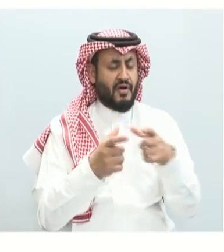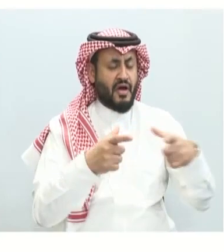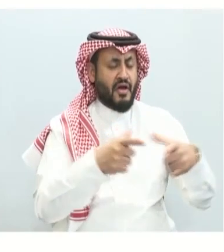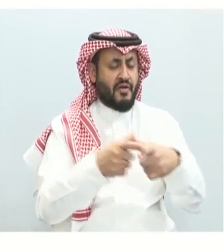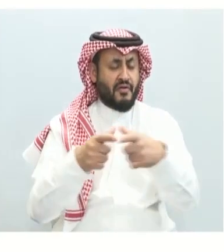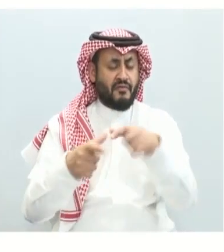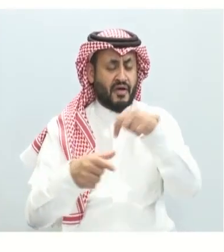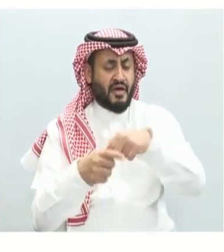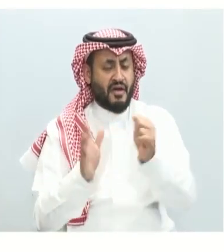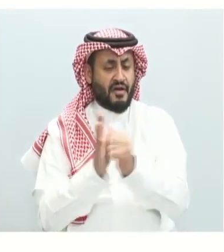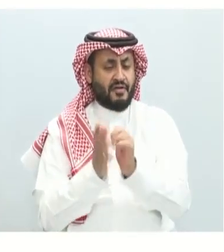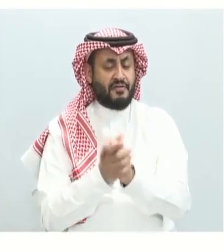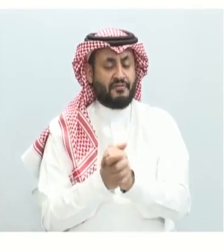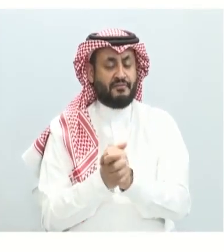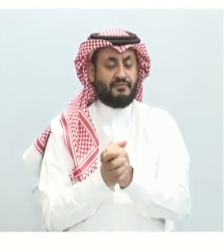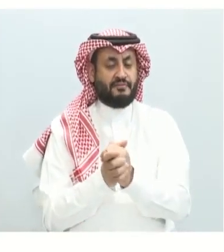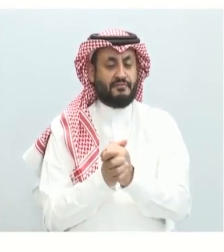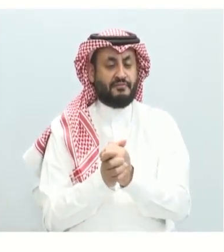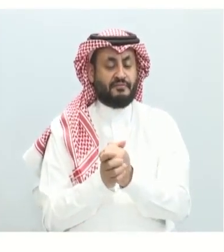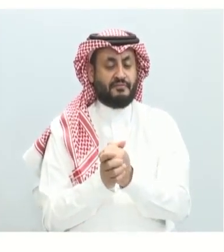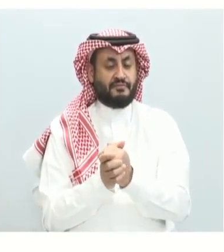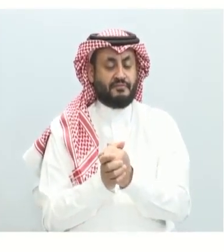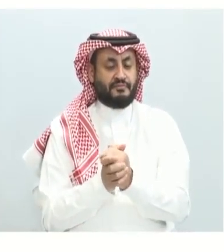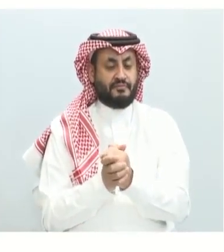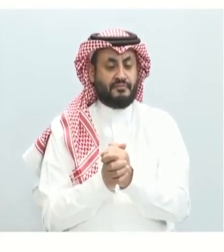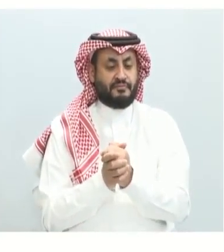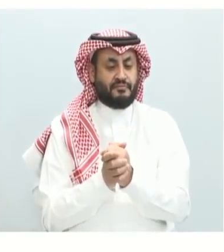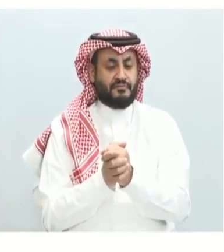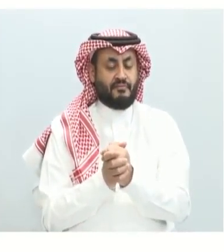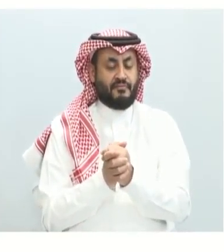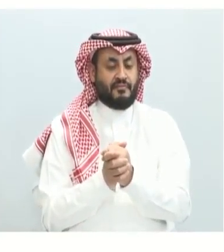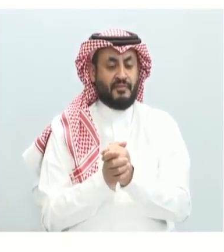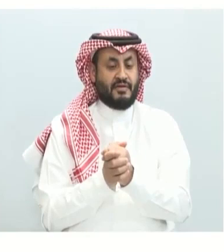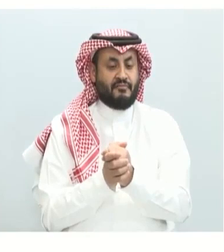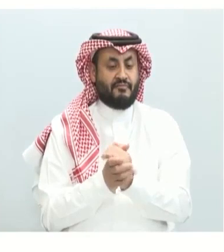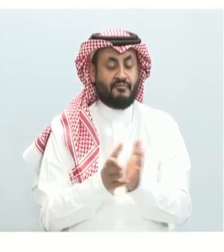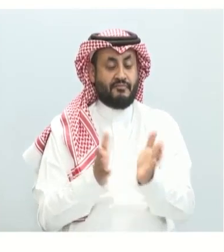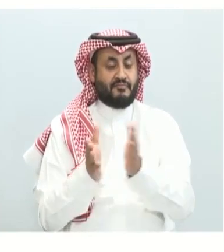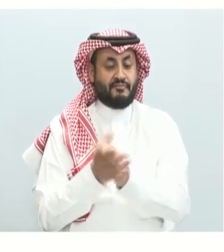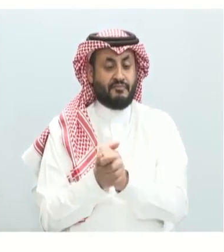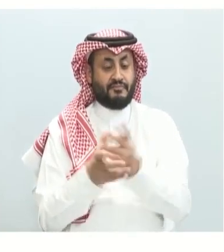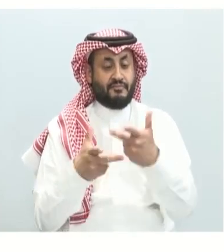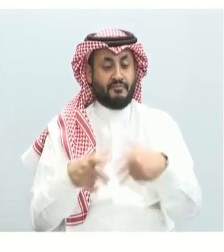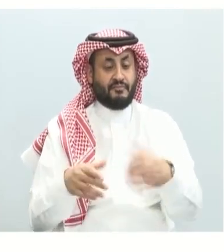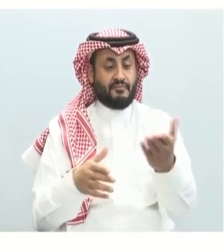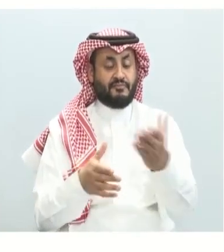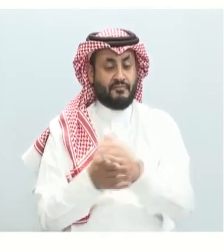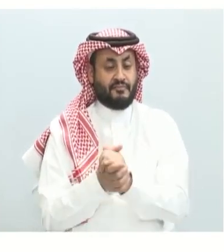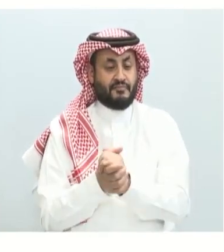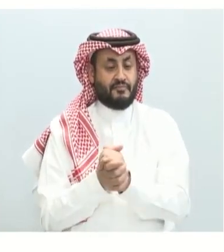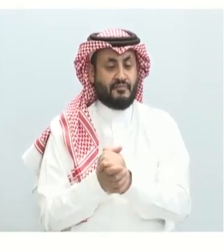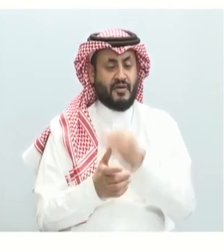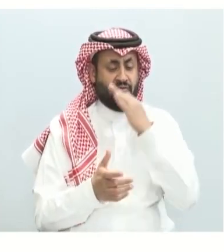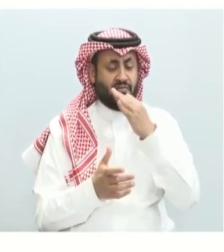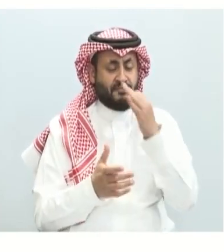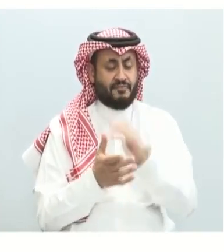your house and to use them to fill in this chant. And finally, the last lesson we did learn was